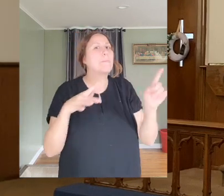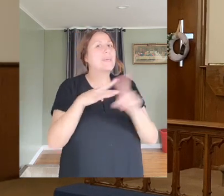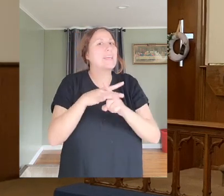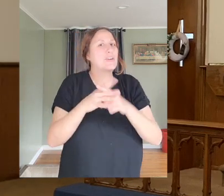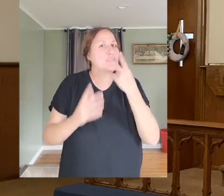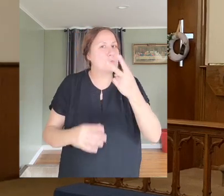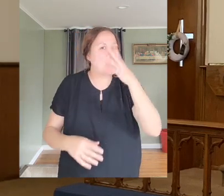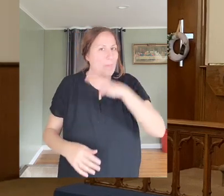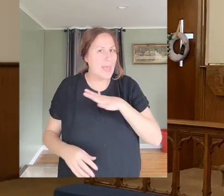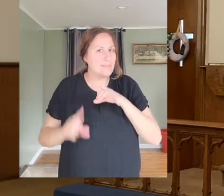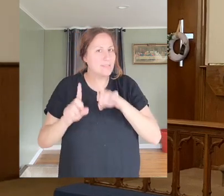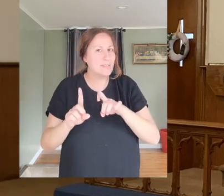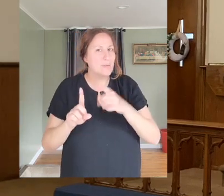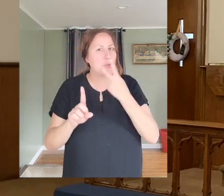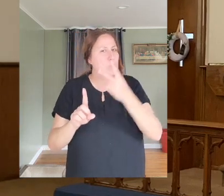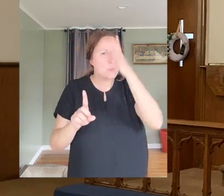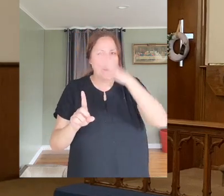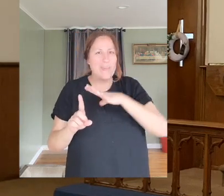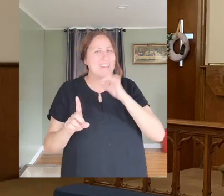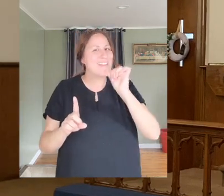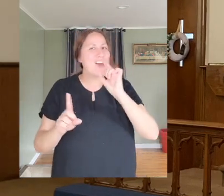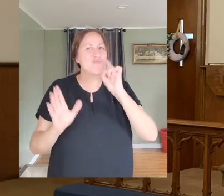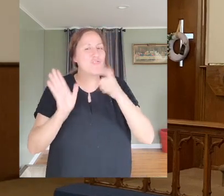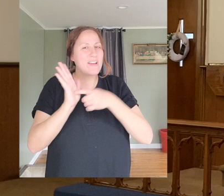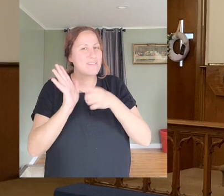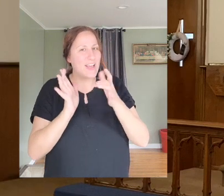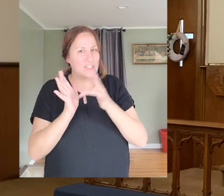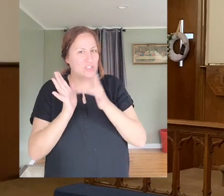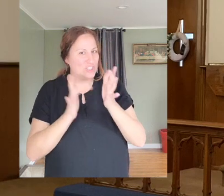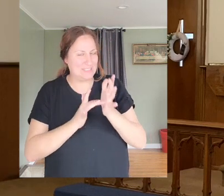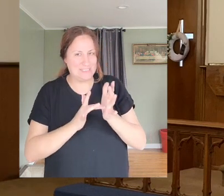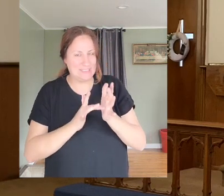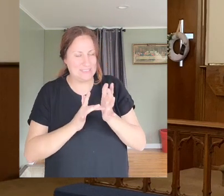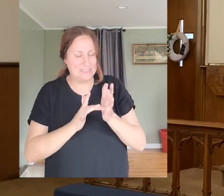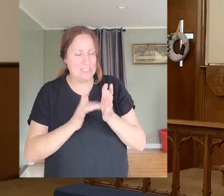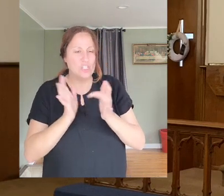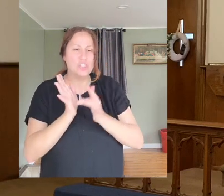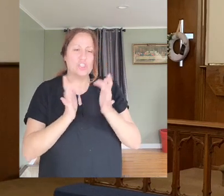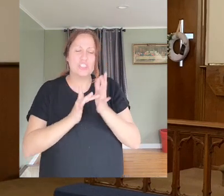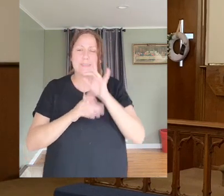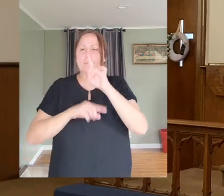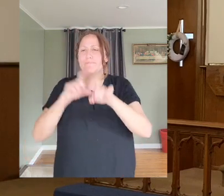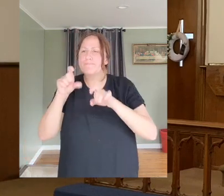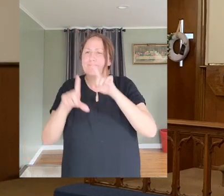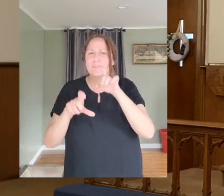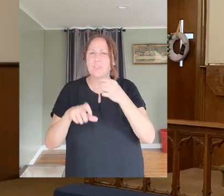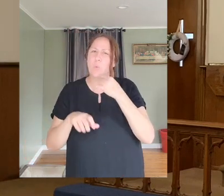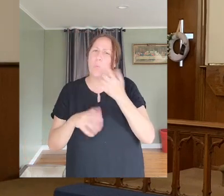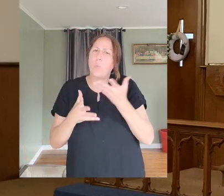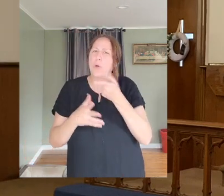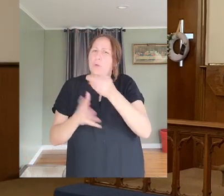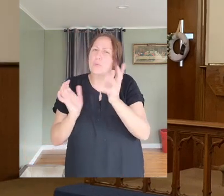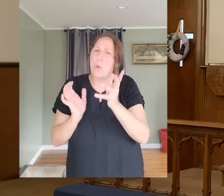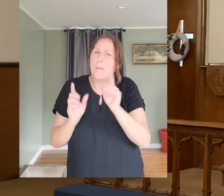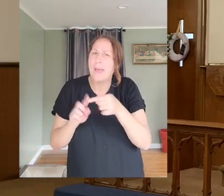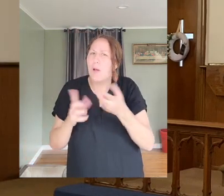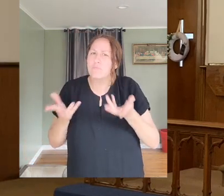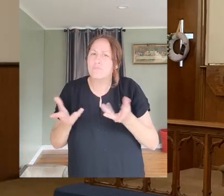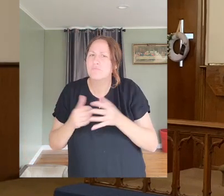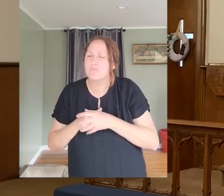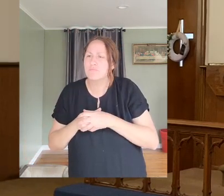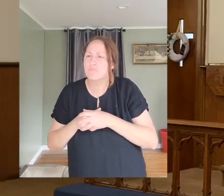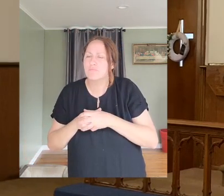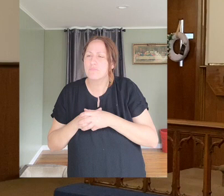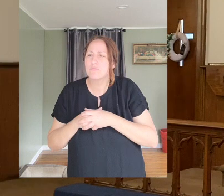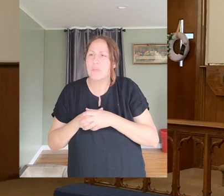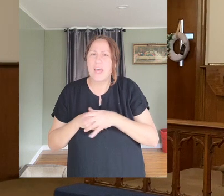from recognizing Jesus. And Jesus asks them questions. "What are you talking about?"